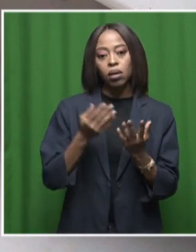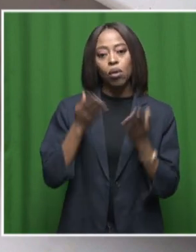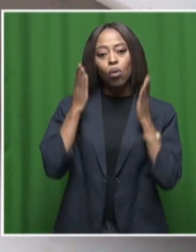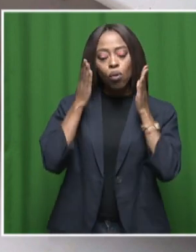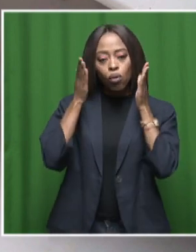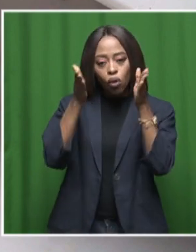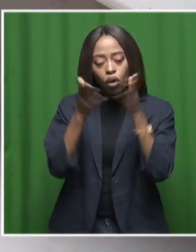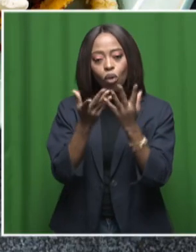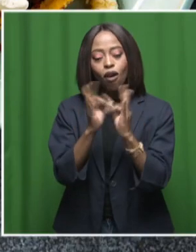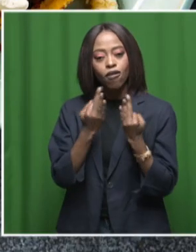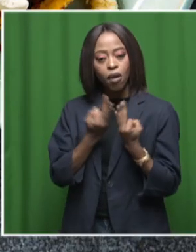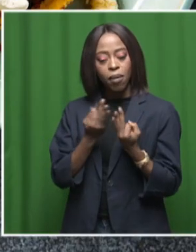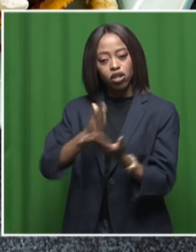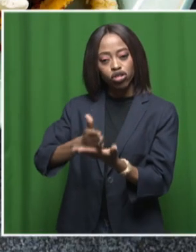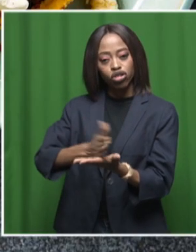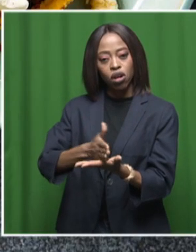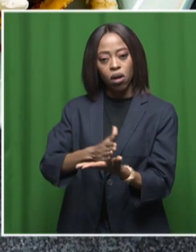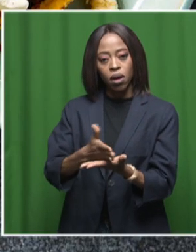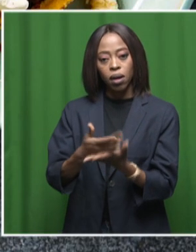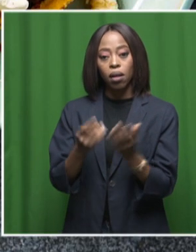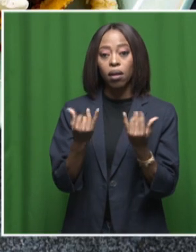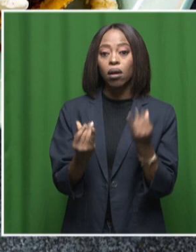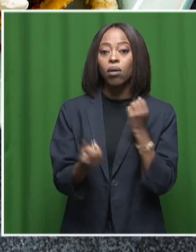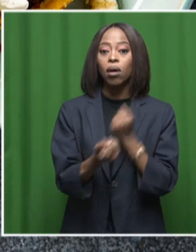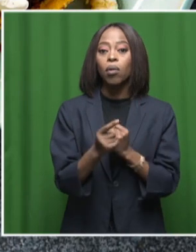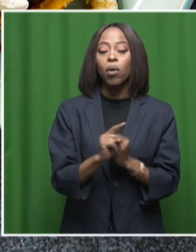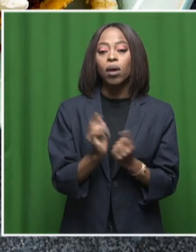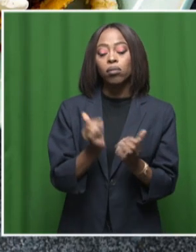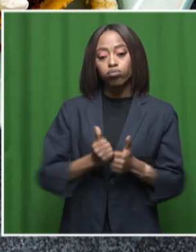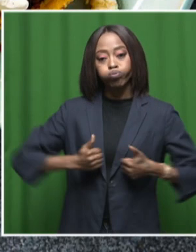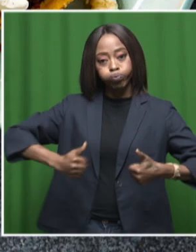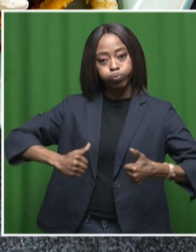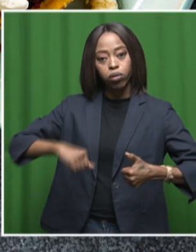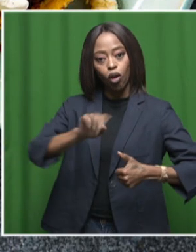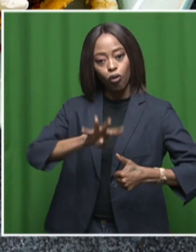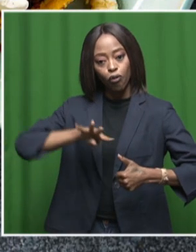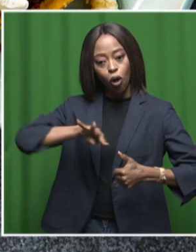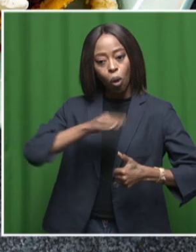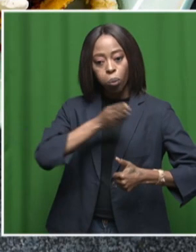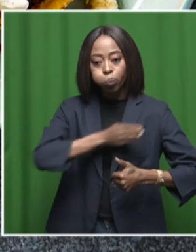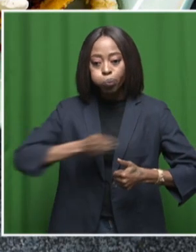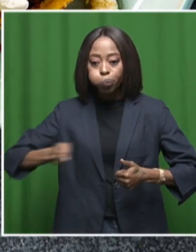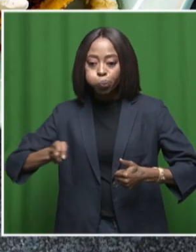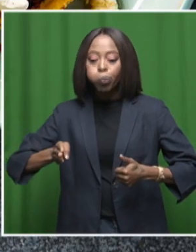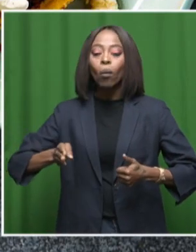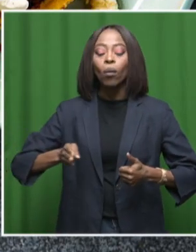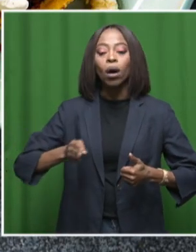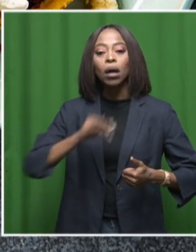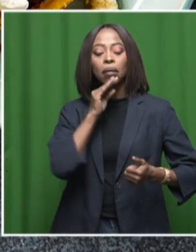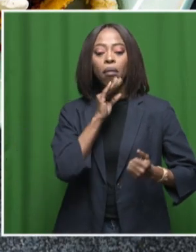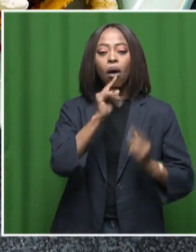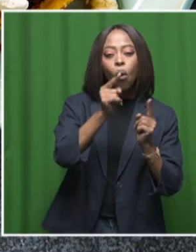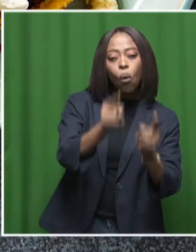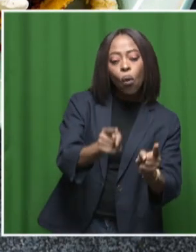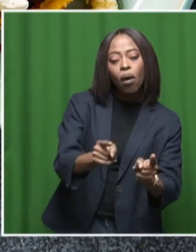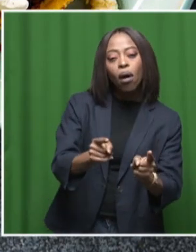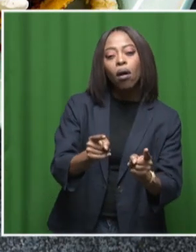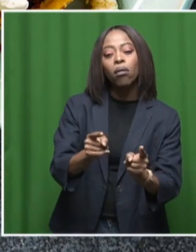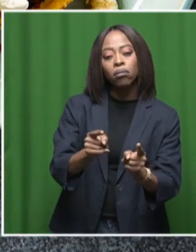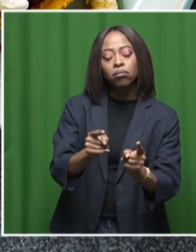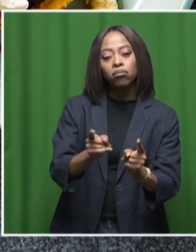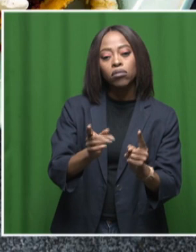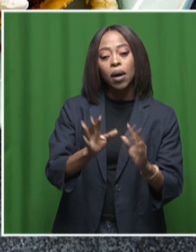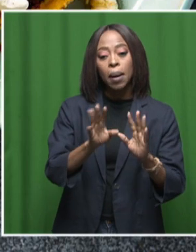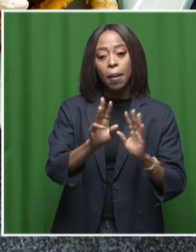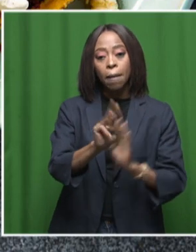style sharing. So what happens is you sit down, let's say there's 4 of us, we sit down, we order a set